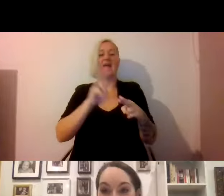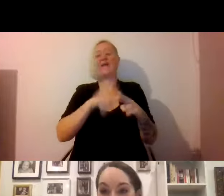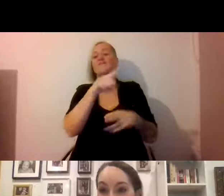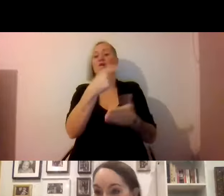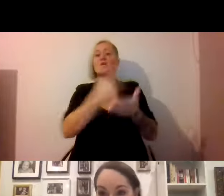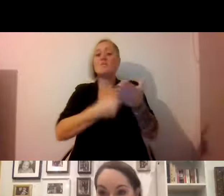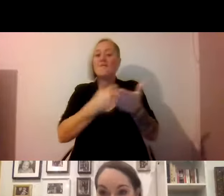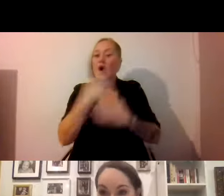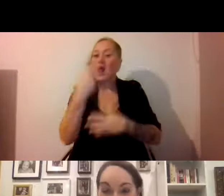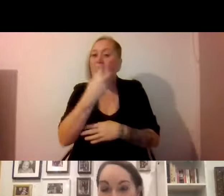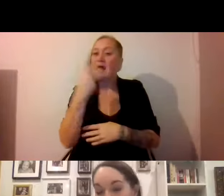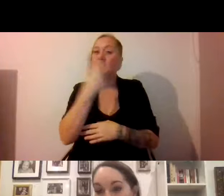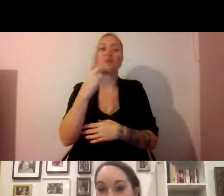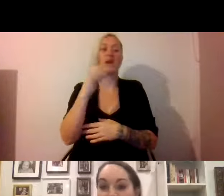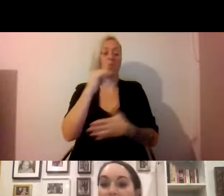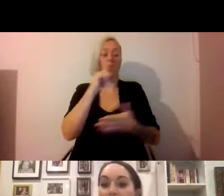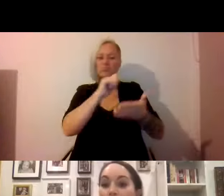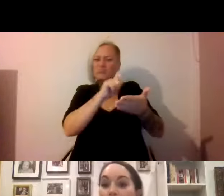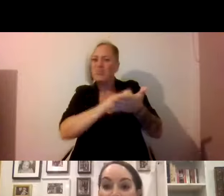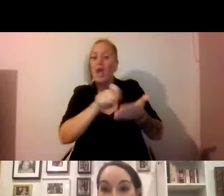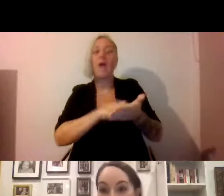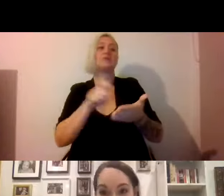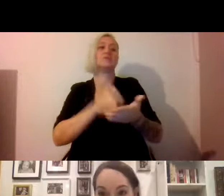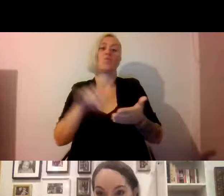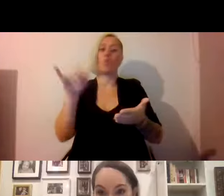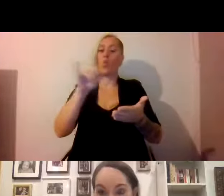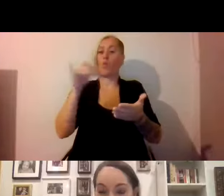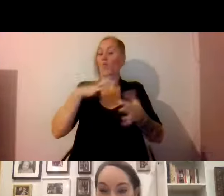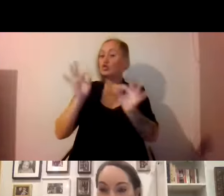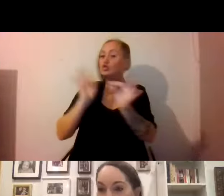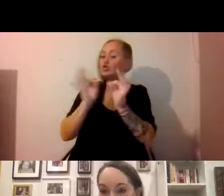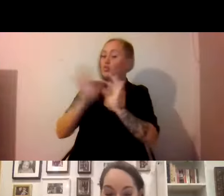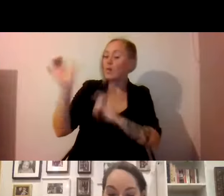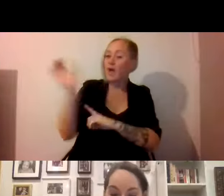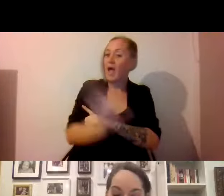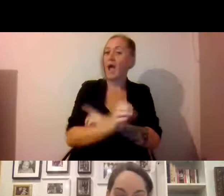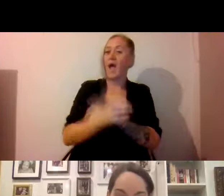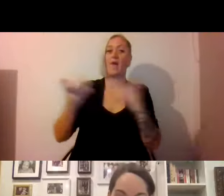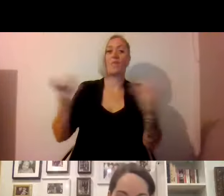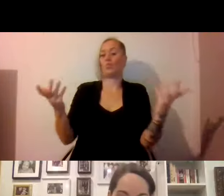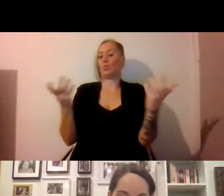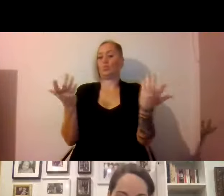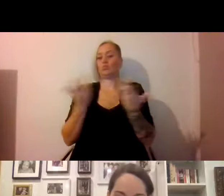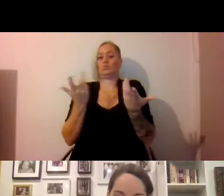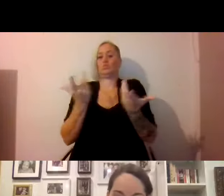lip read or to have things written down, or if they want an interpreter present, things like that.